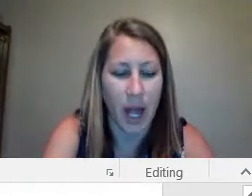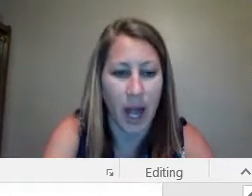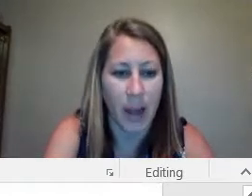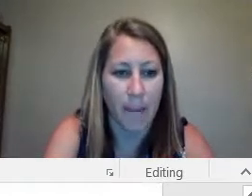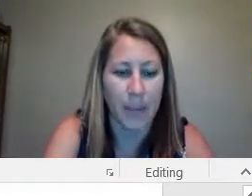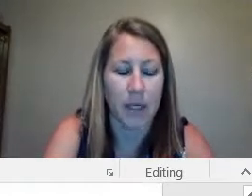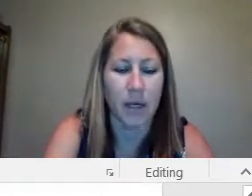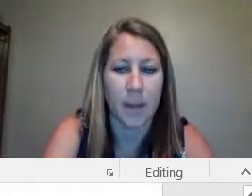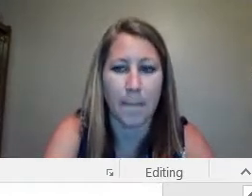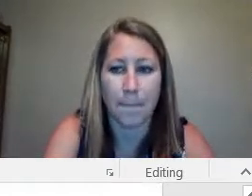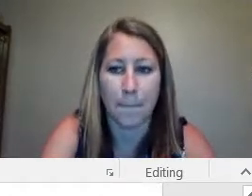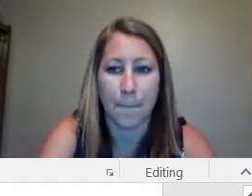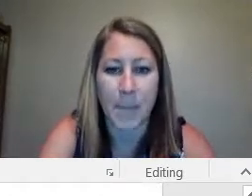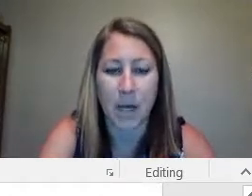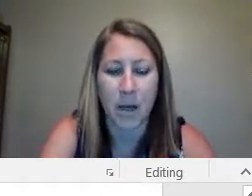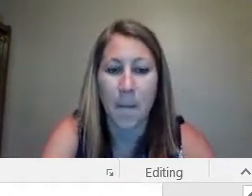letter M.